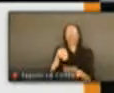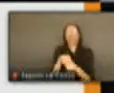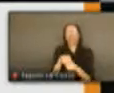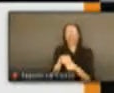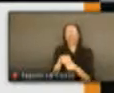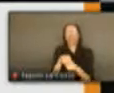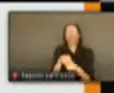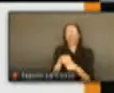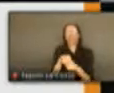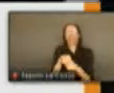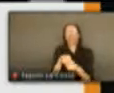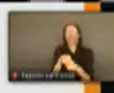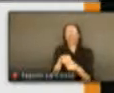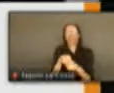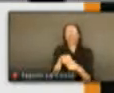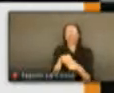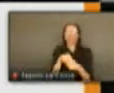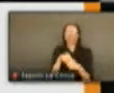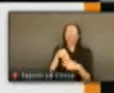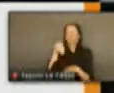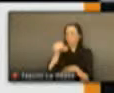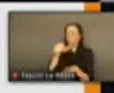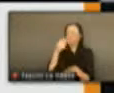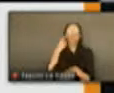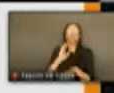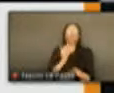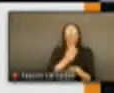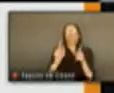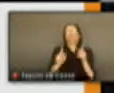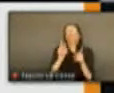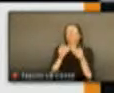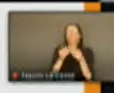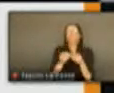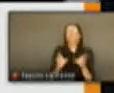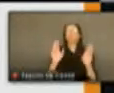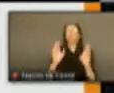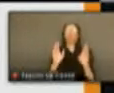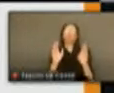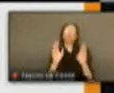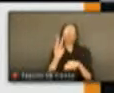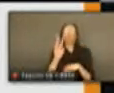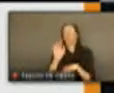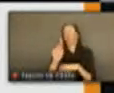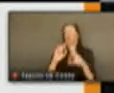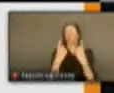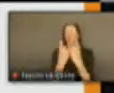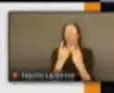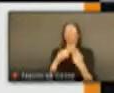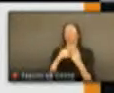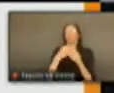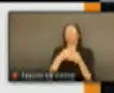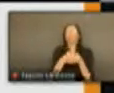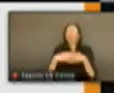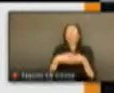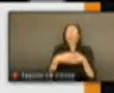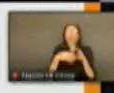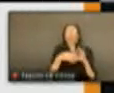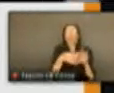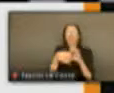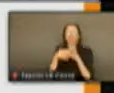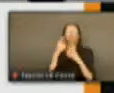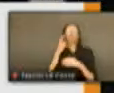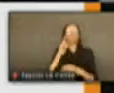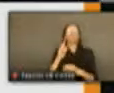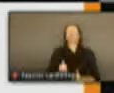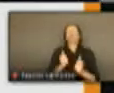to develop park and ride stations to expand transit connectivity for residents throughout Miami-Dade County,